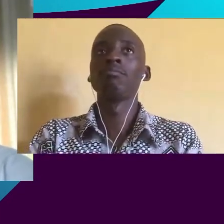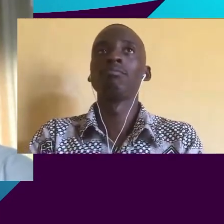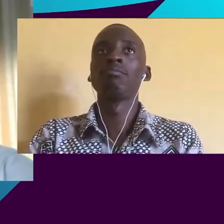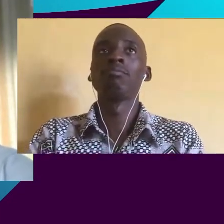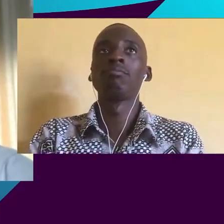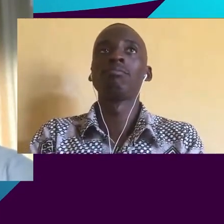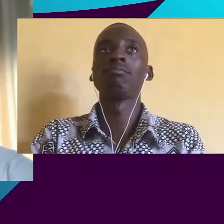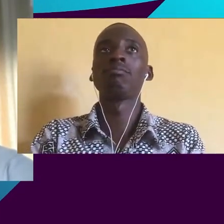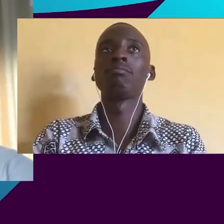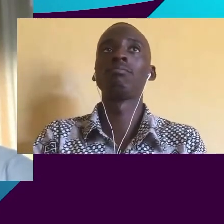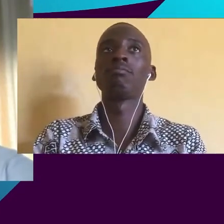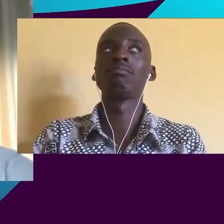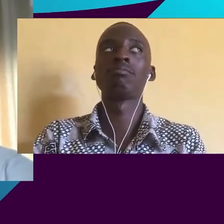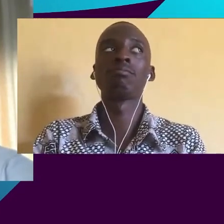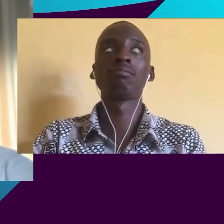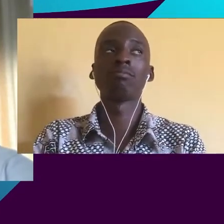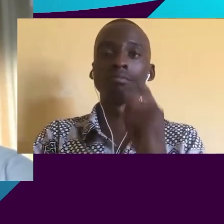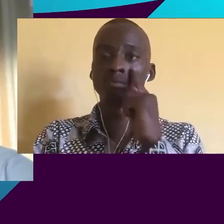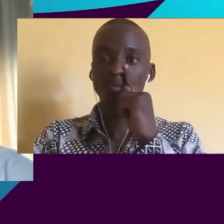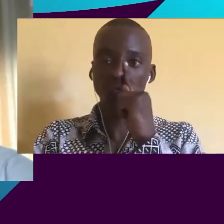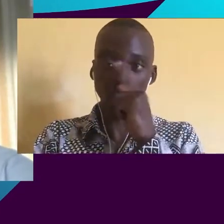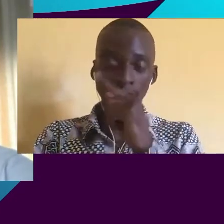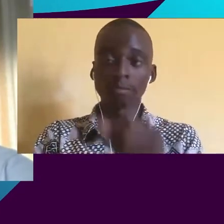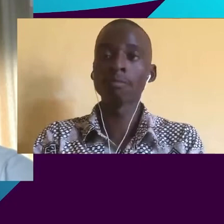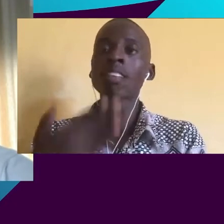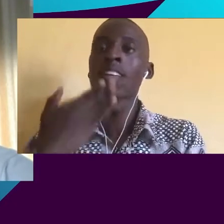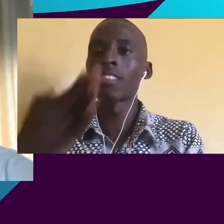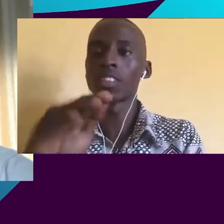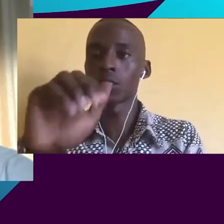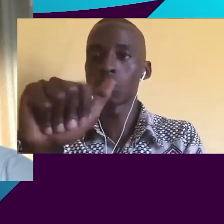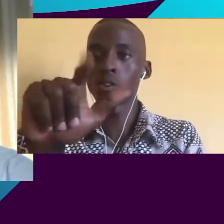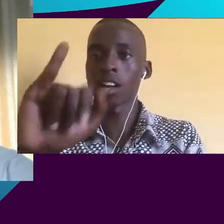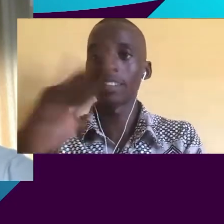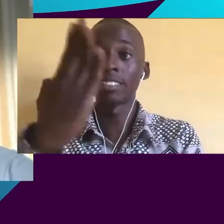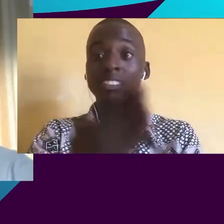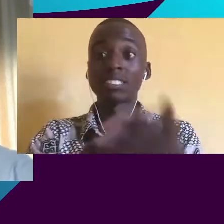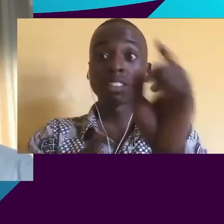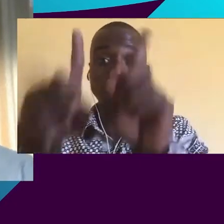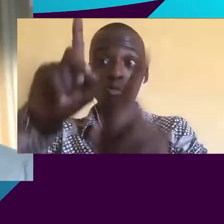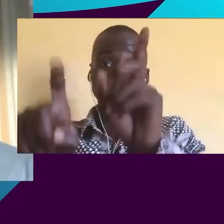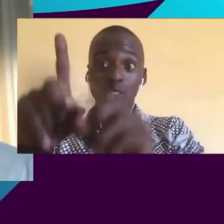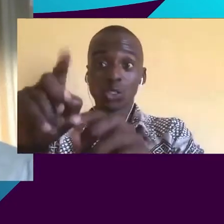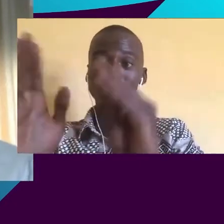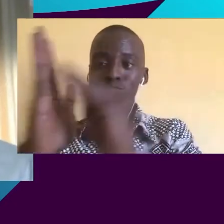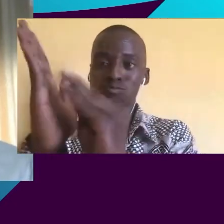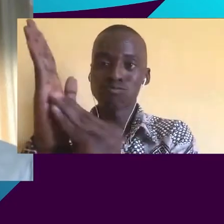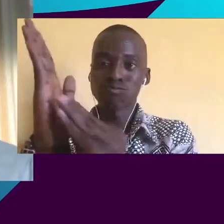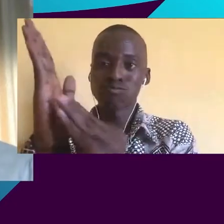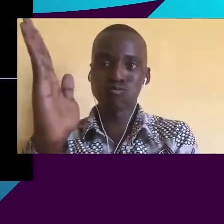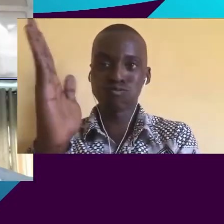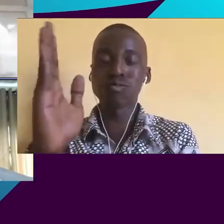Sure. Thank you, Ali. There are some questions here that have been coming through.